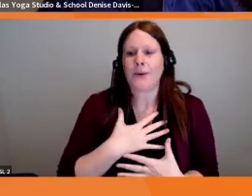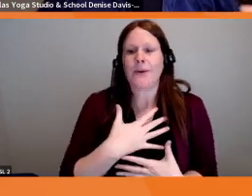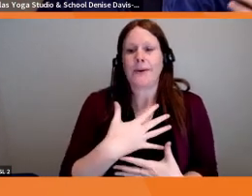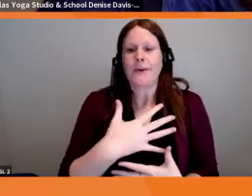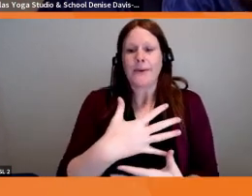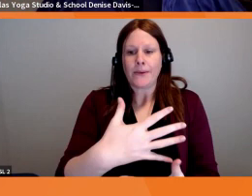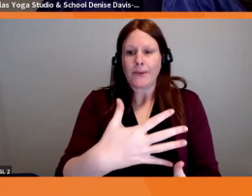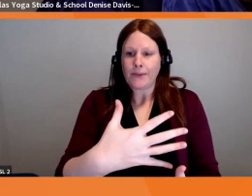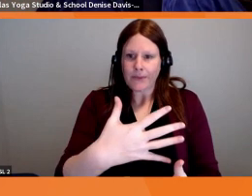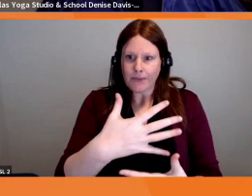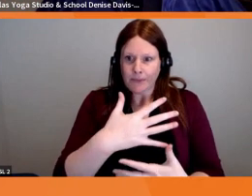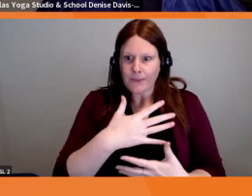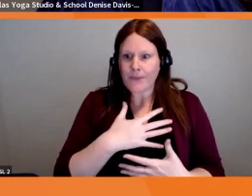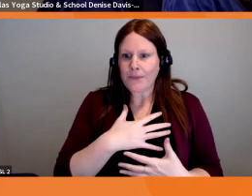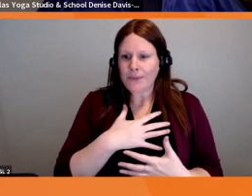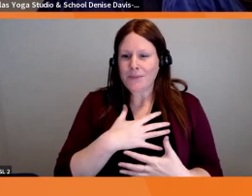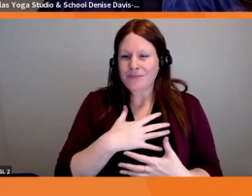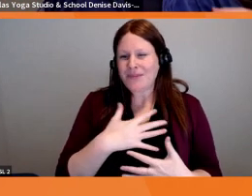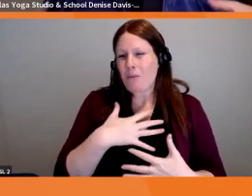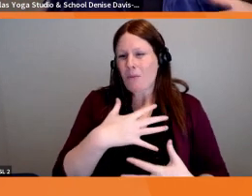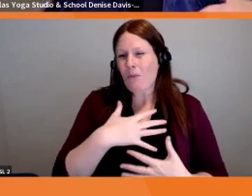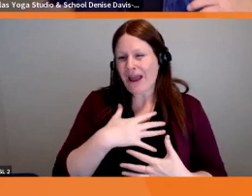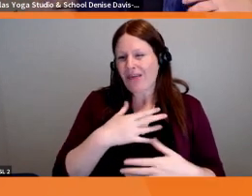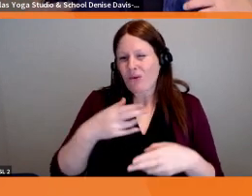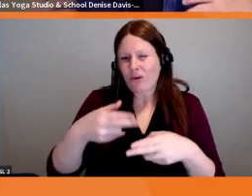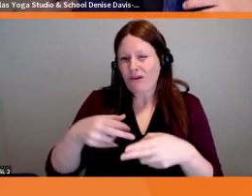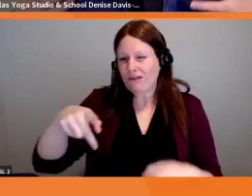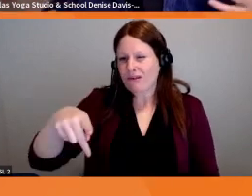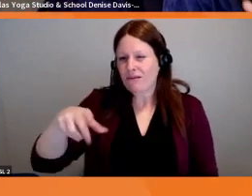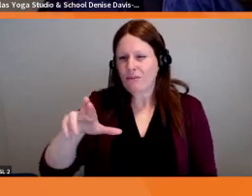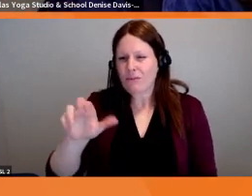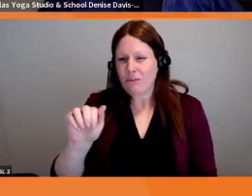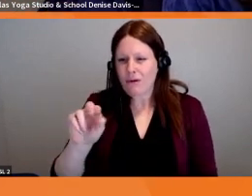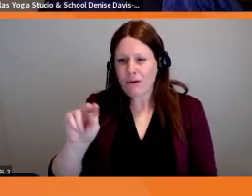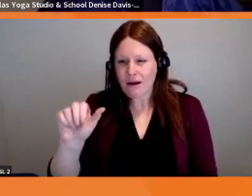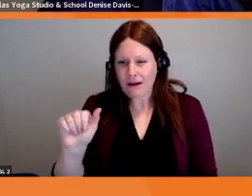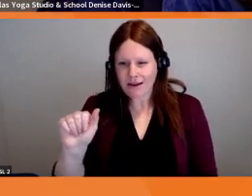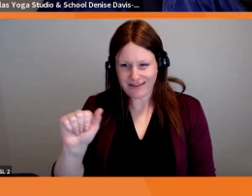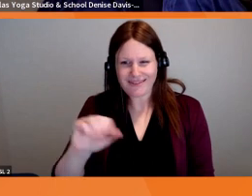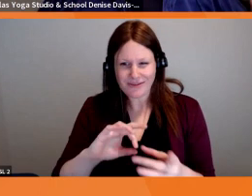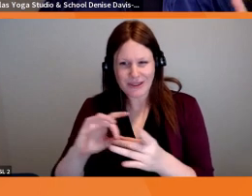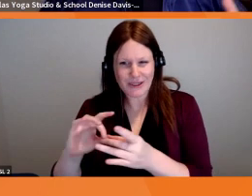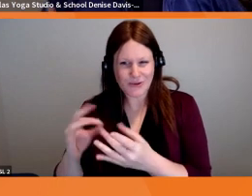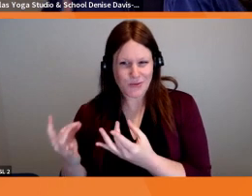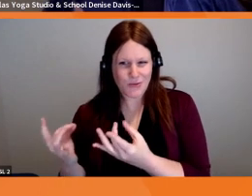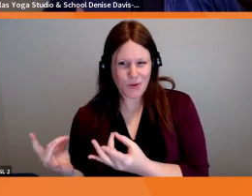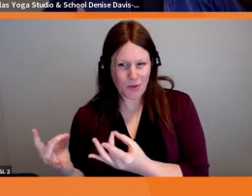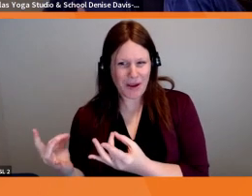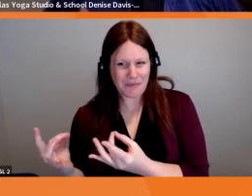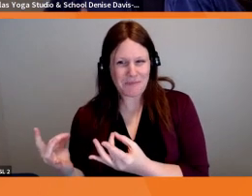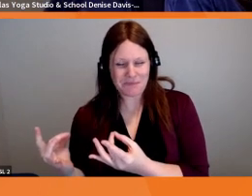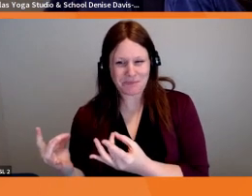move breath, or prana, we call it in yoga, and the energy through the body, we start to stimulate